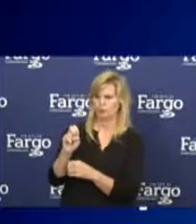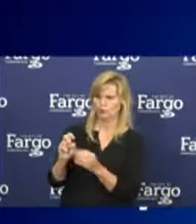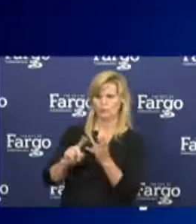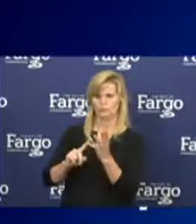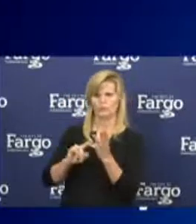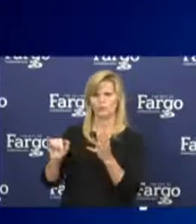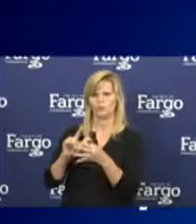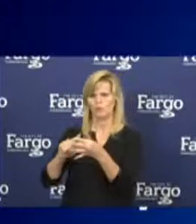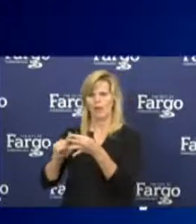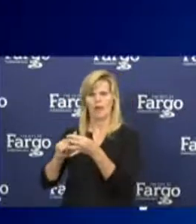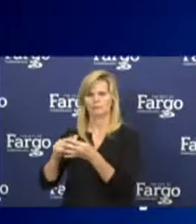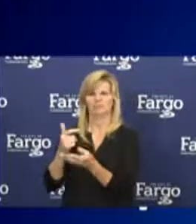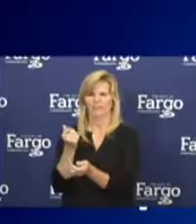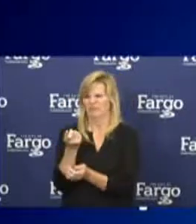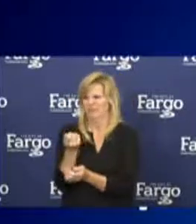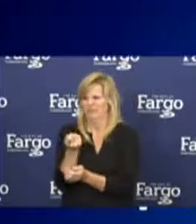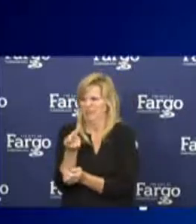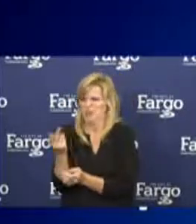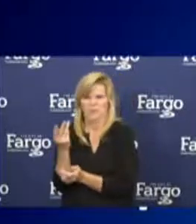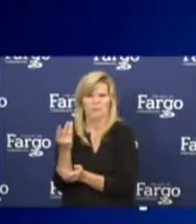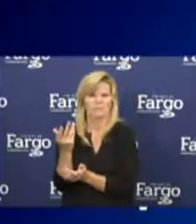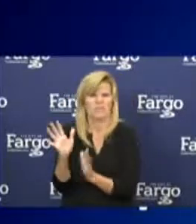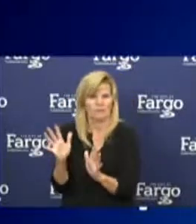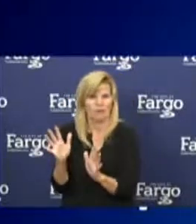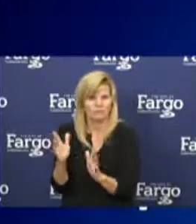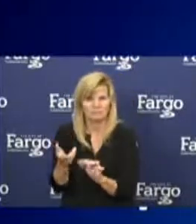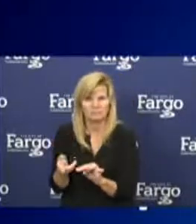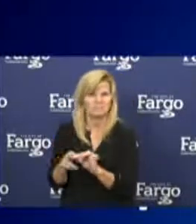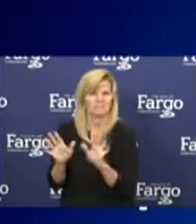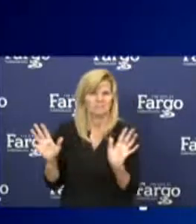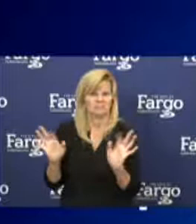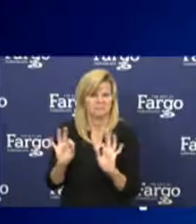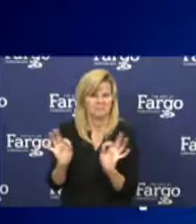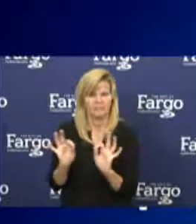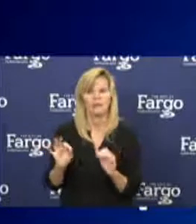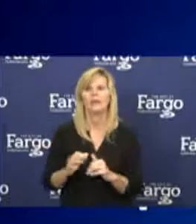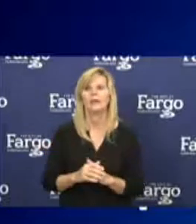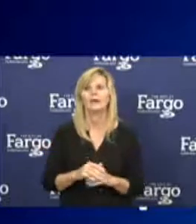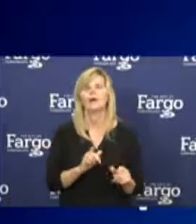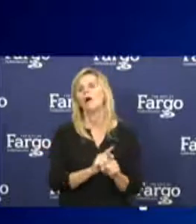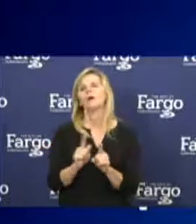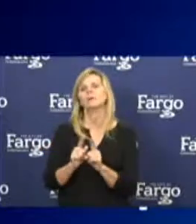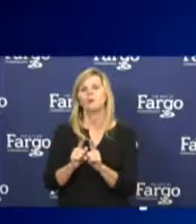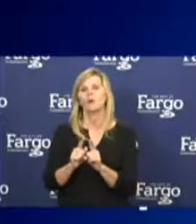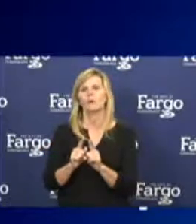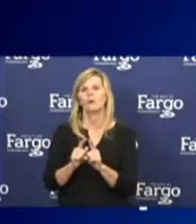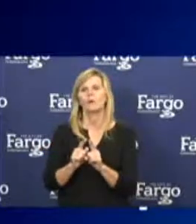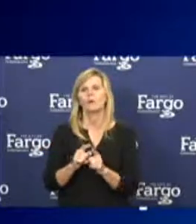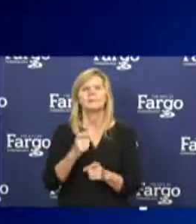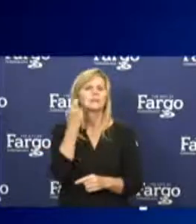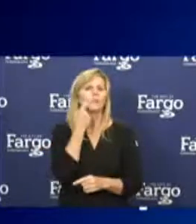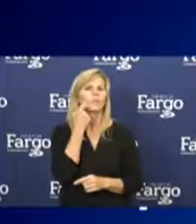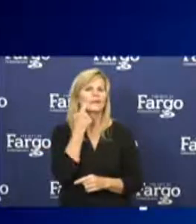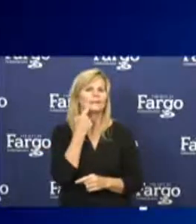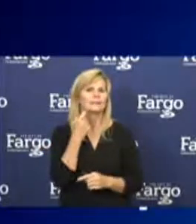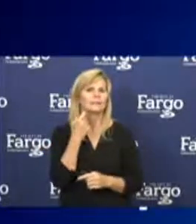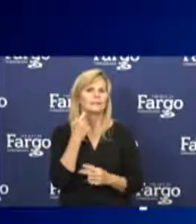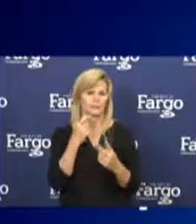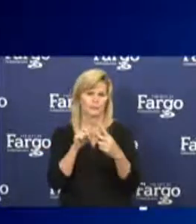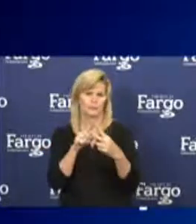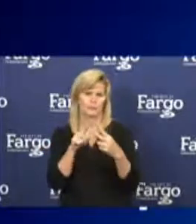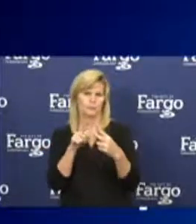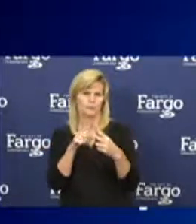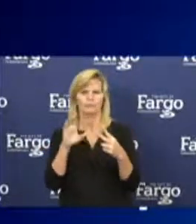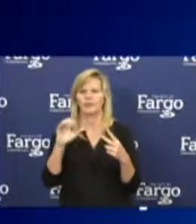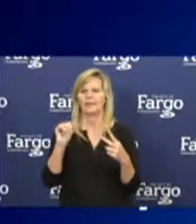early July, a few cases ticking back up. And two relatively recent ones from